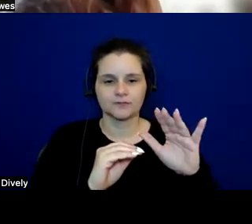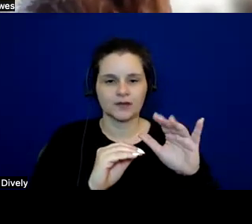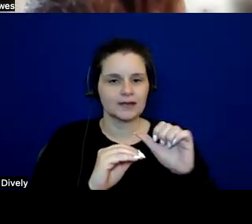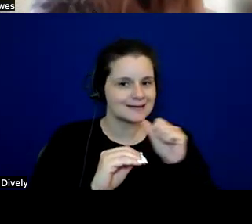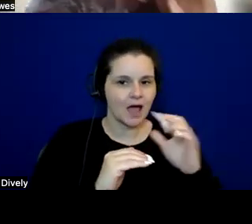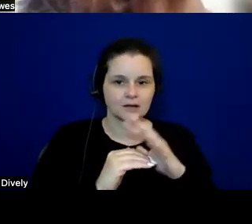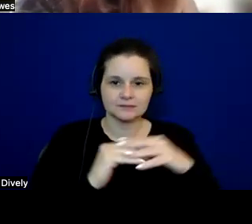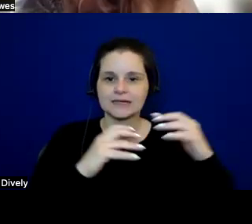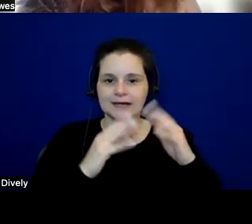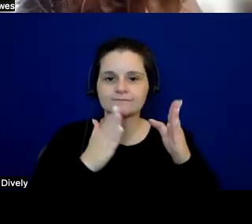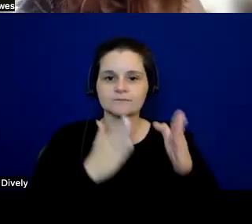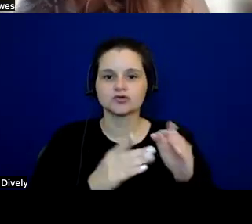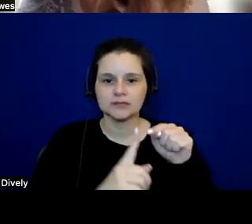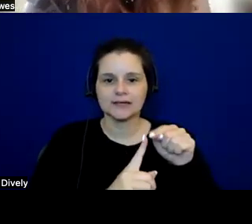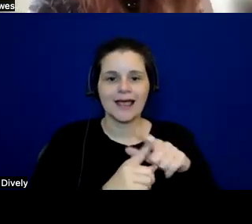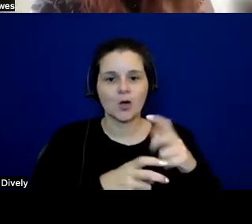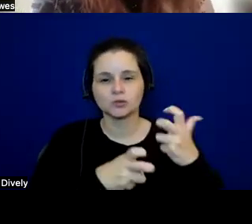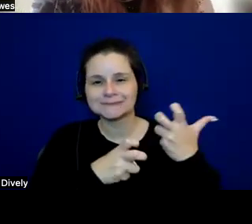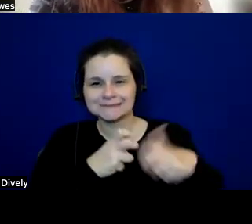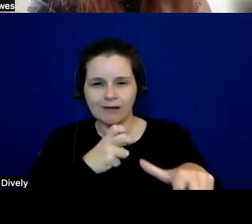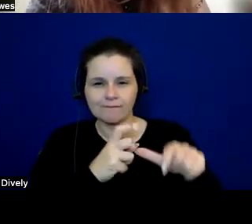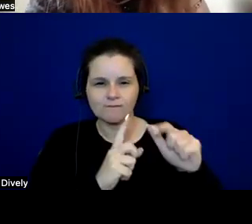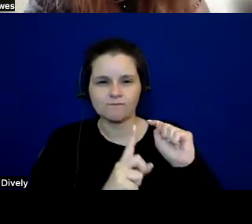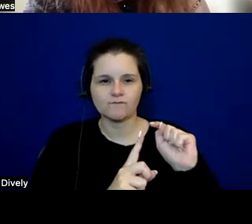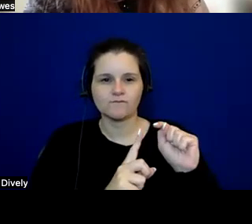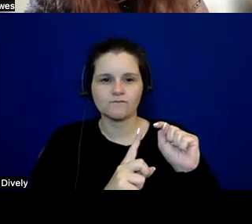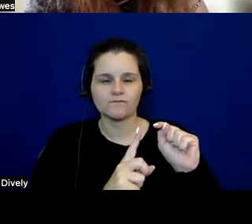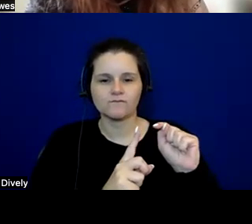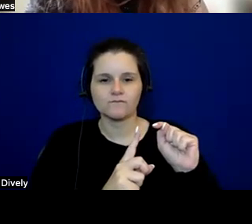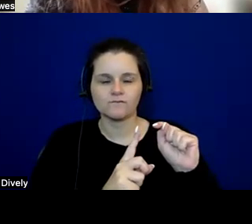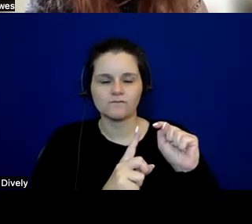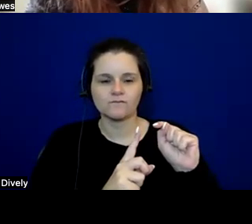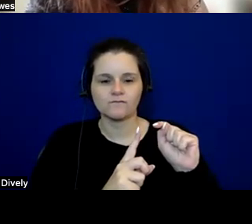talking about how difficult it is for